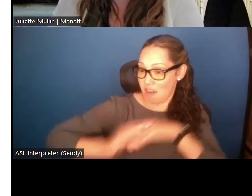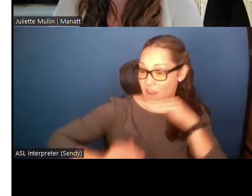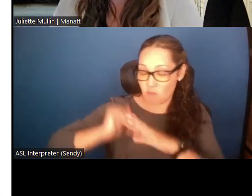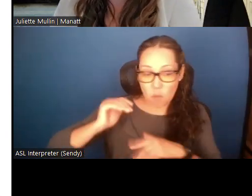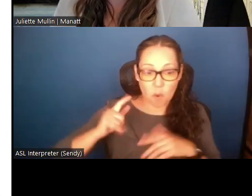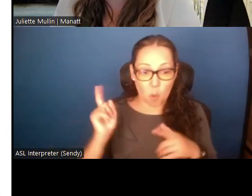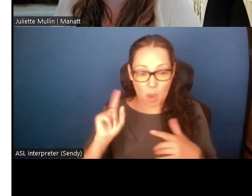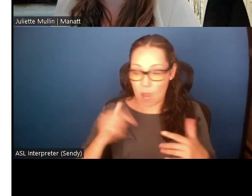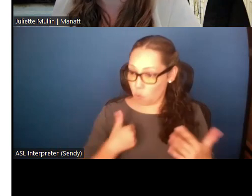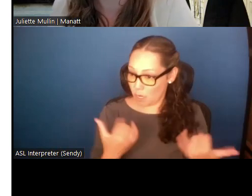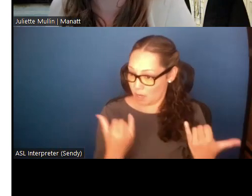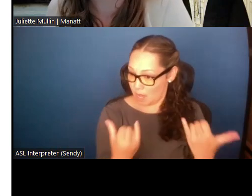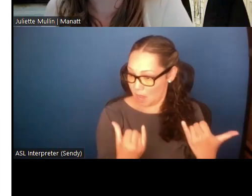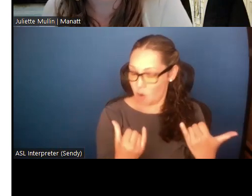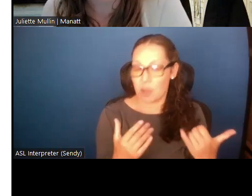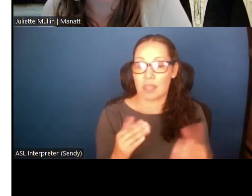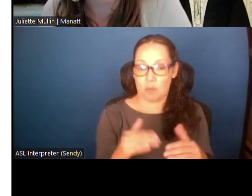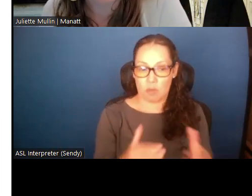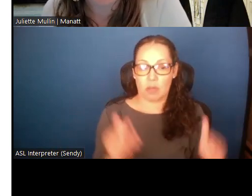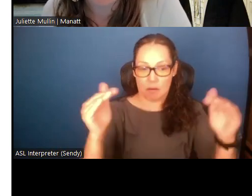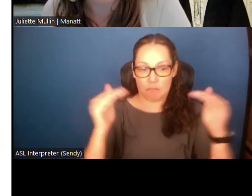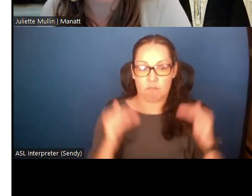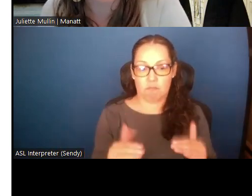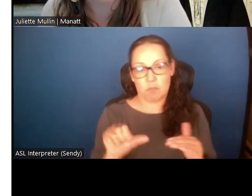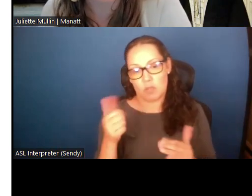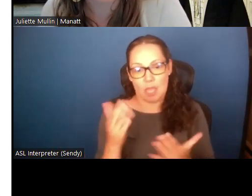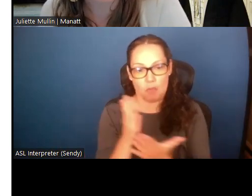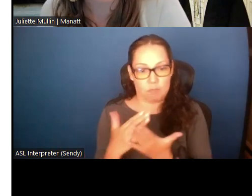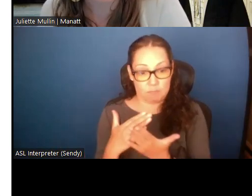and can move on to the next section. So with that,